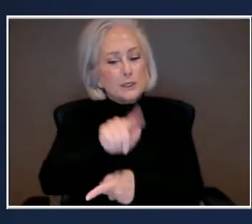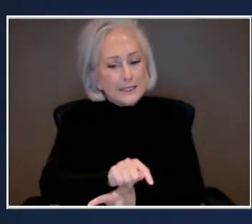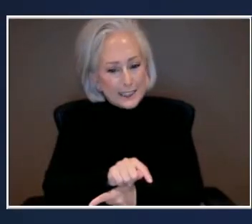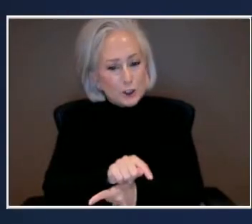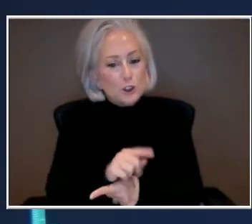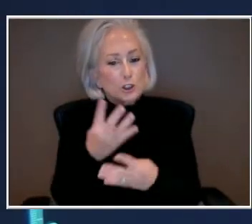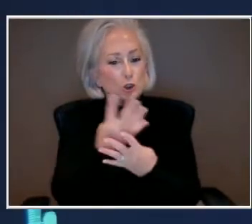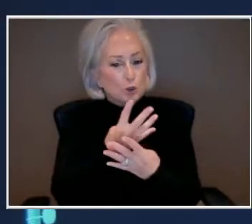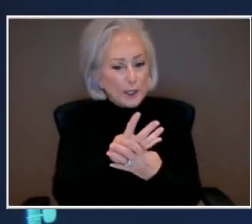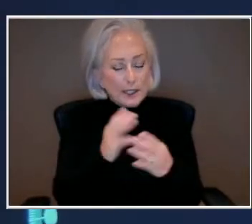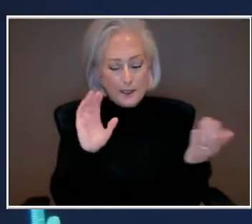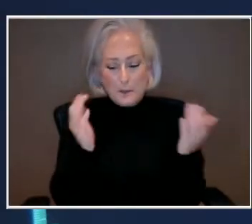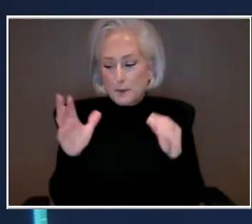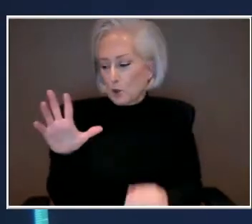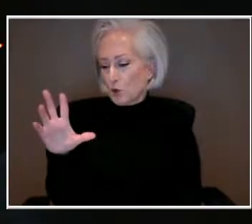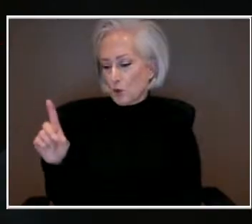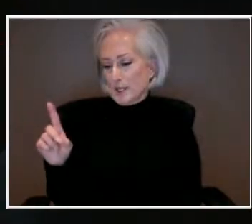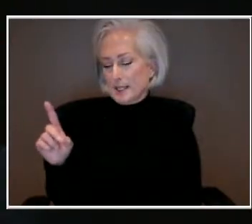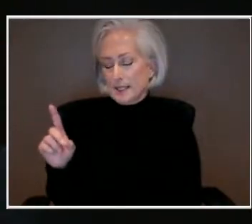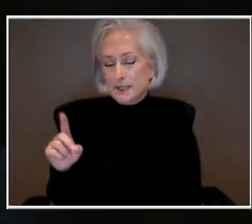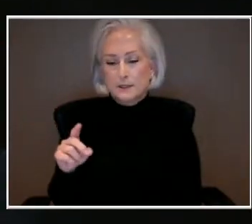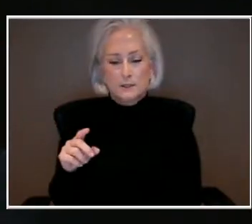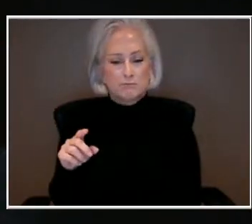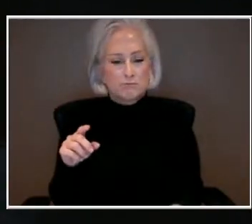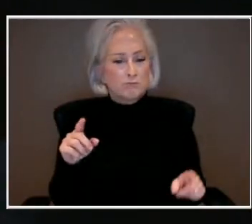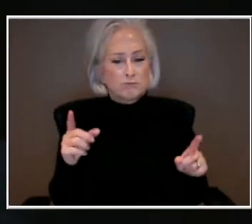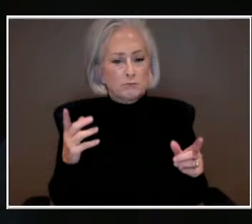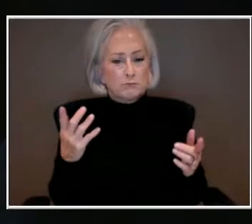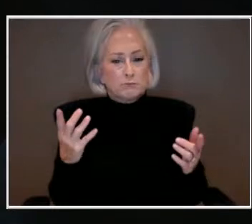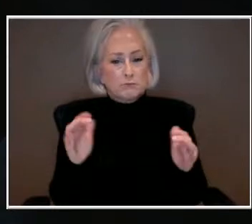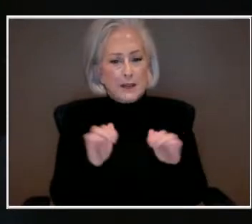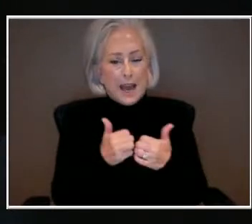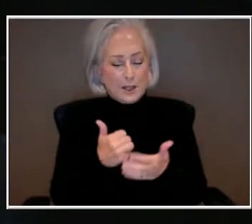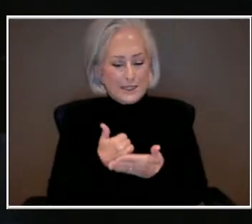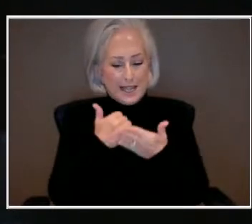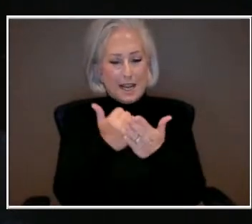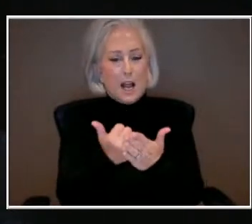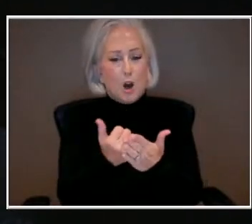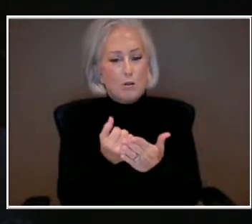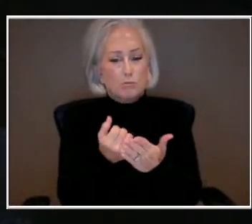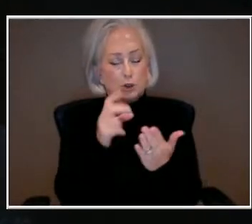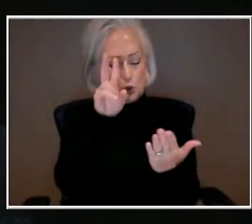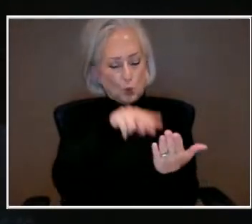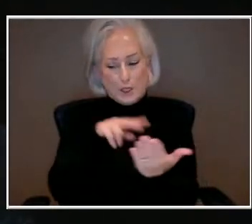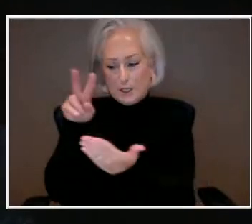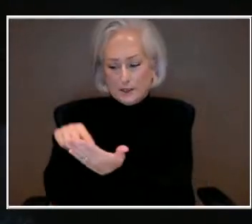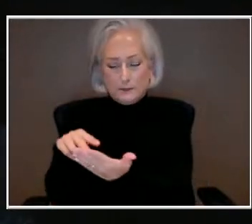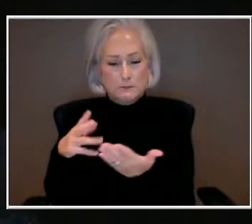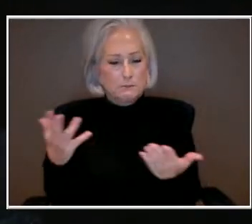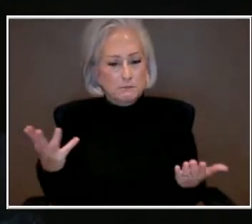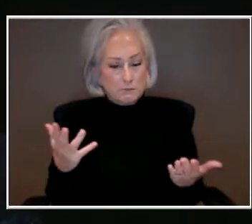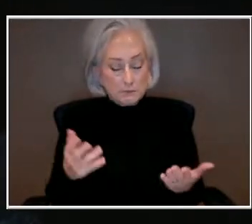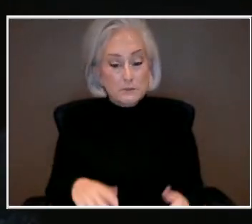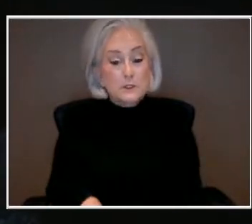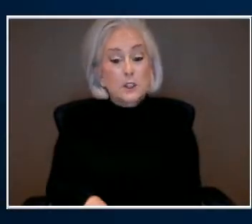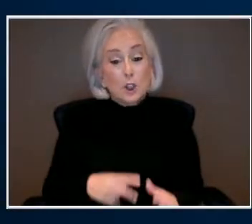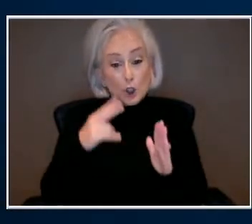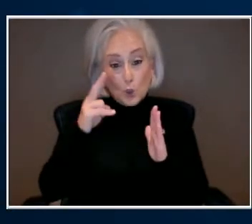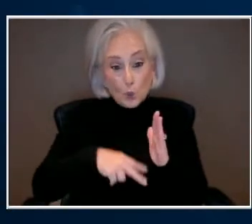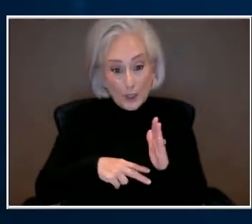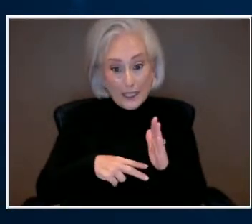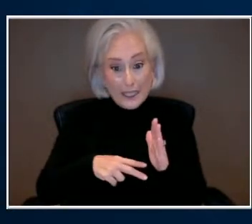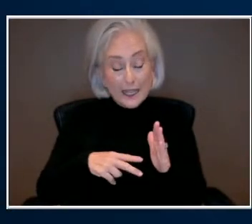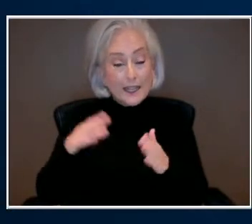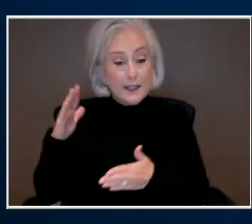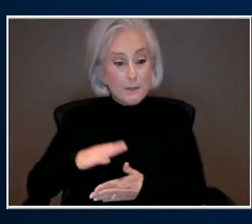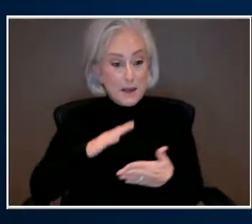3D, what difference does that make in reading the mammogram? So a 3D mammogram, I would actually consider this as kind of the new standard, the new